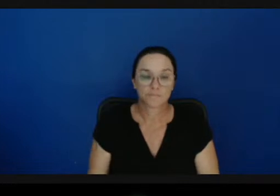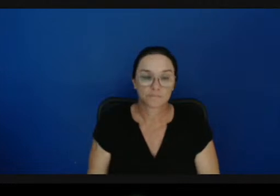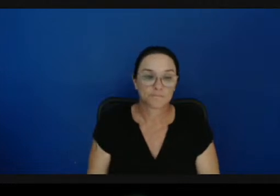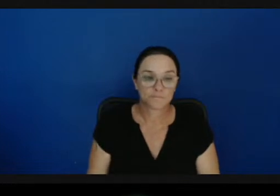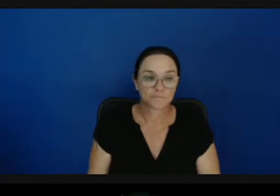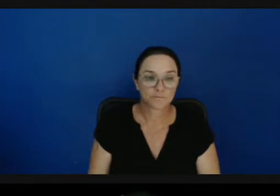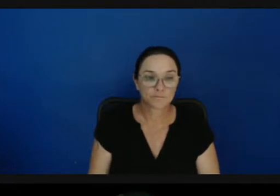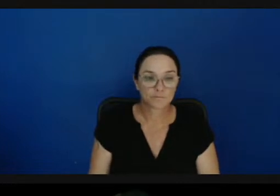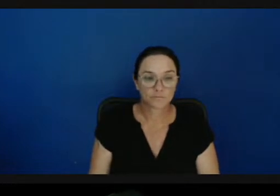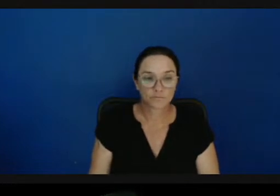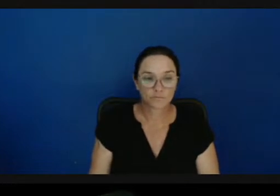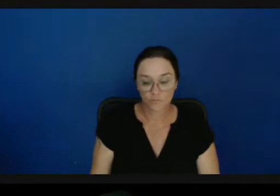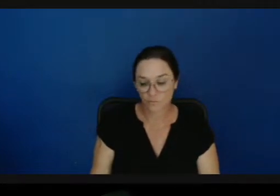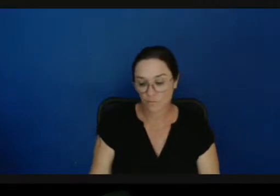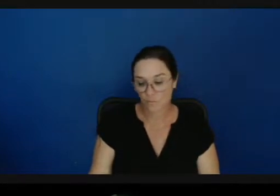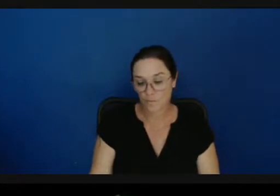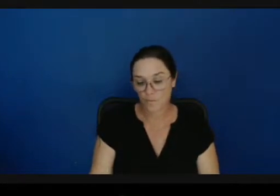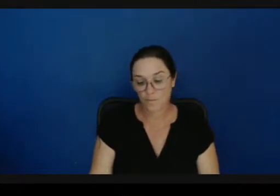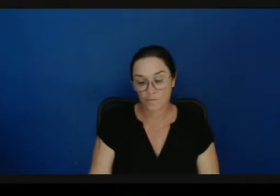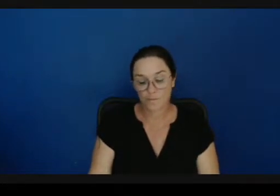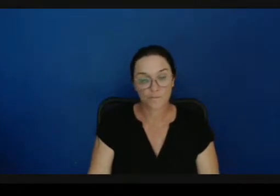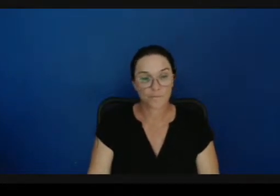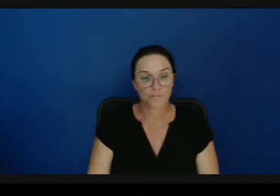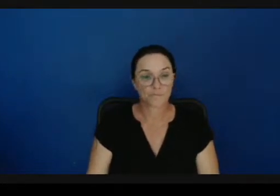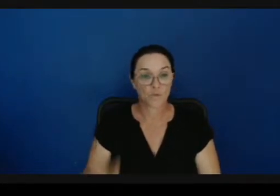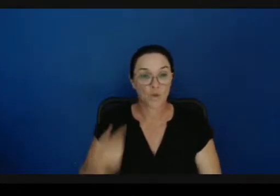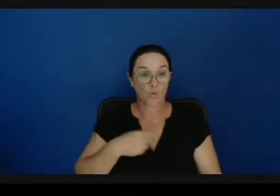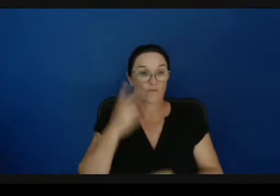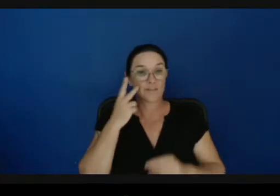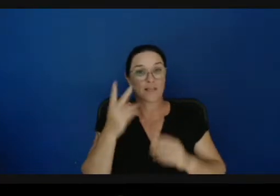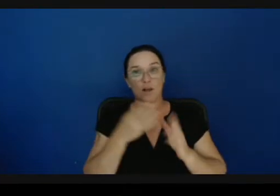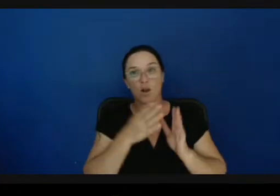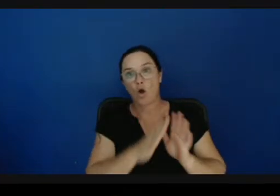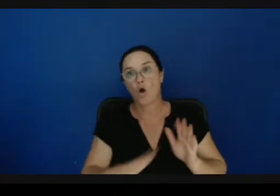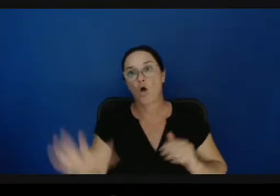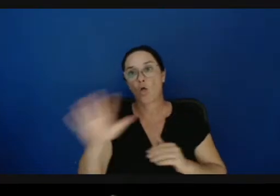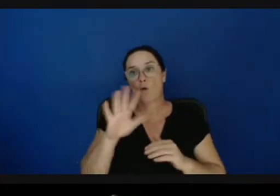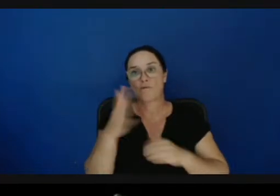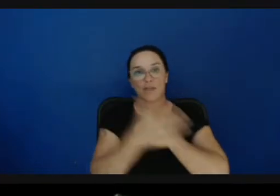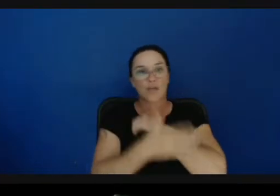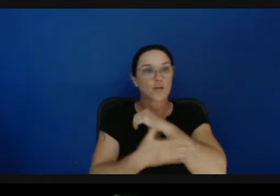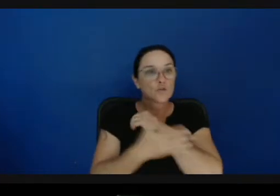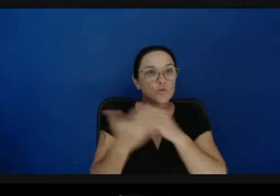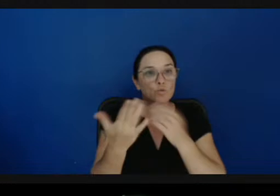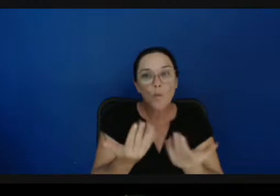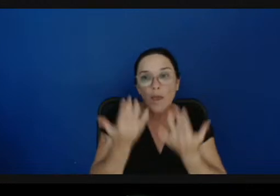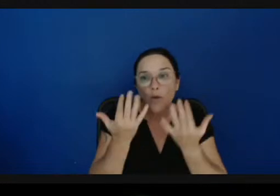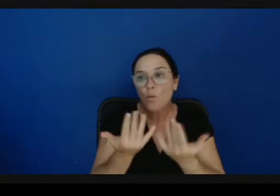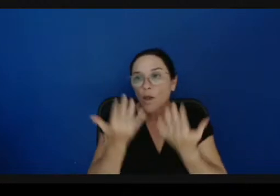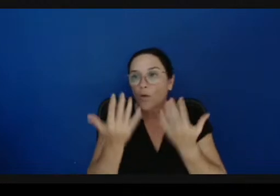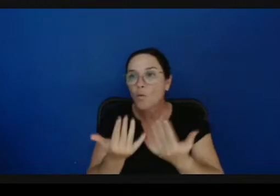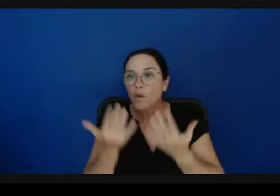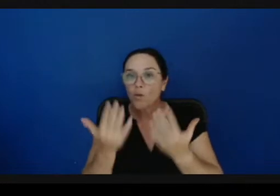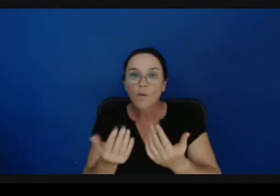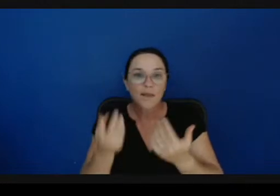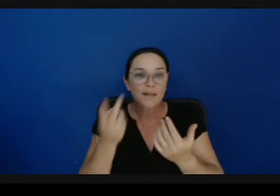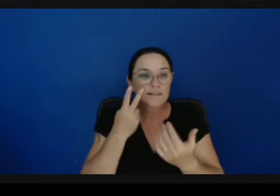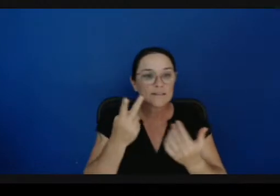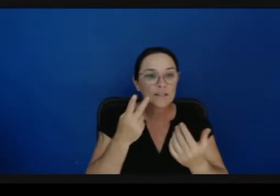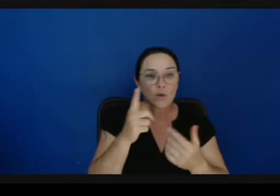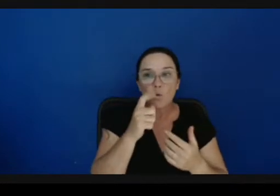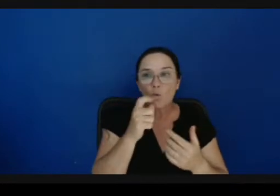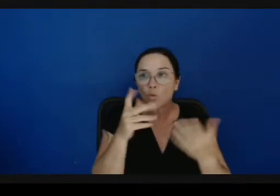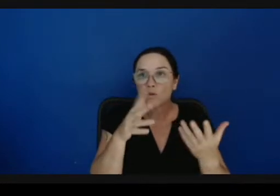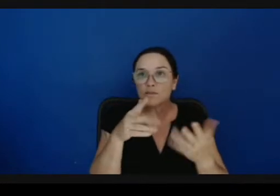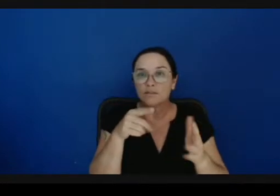All right. Situation like we've seen across the country, right, where you have to like wait for days afterwards to see like who really got killed by the thing,